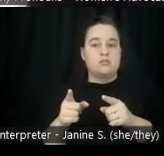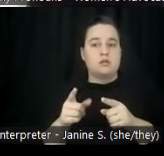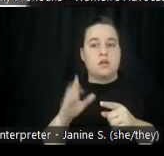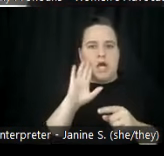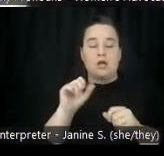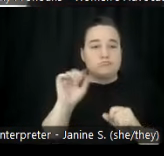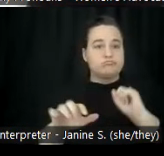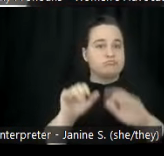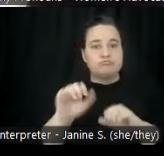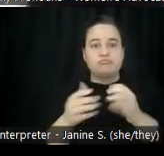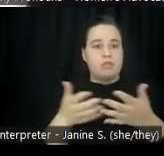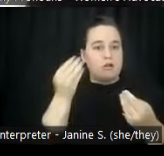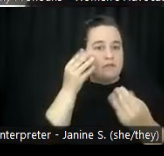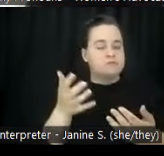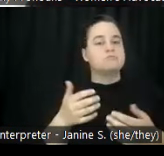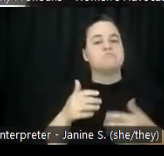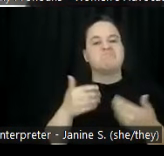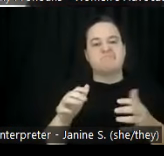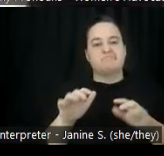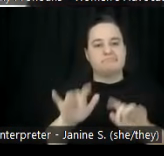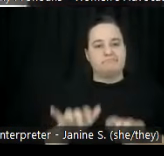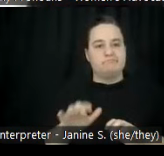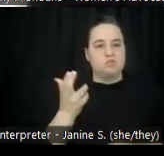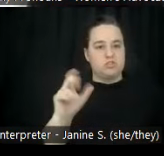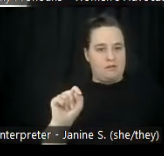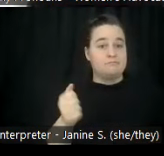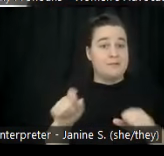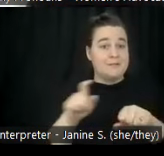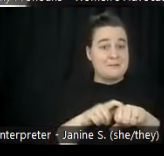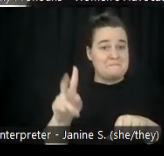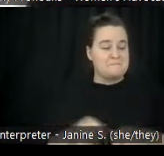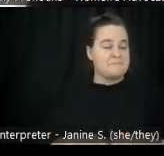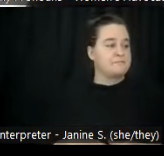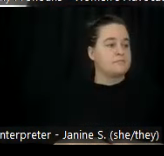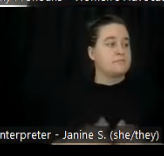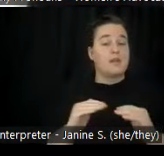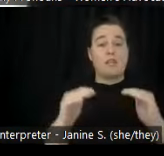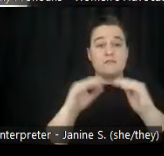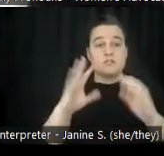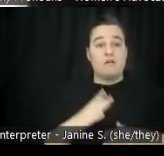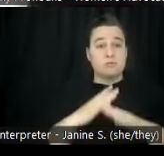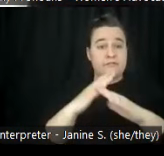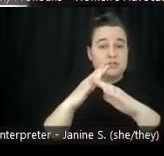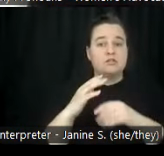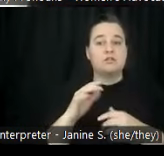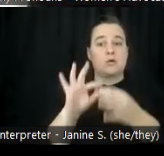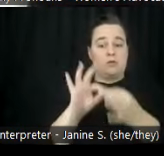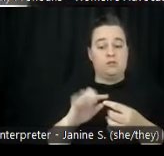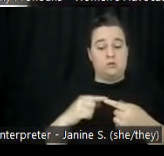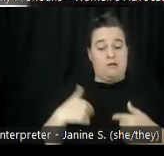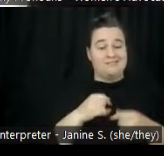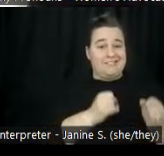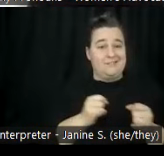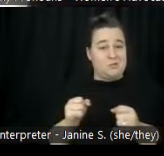a lot of information. You're welcome to put it in the chat anytime. But levels of prevention can also pertain to us as